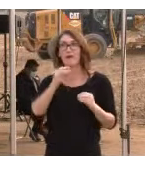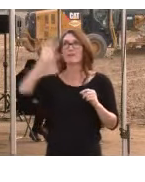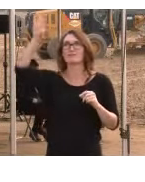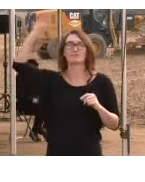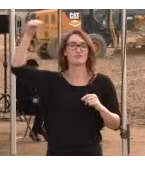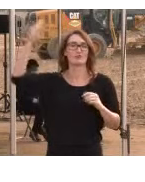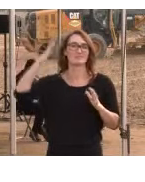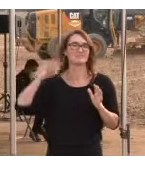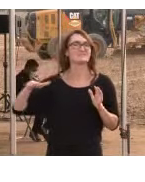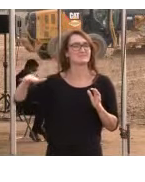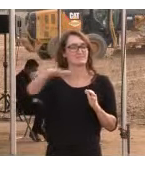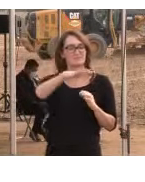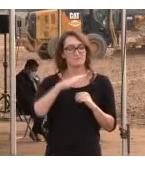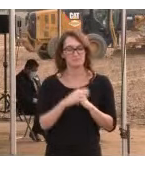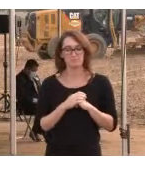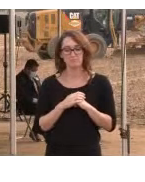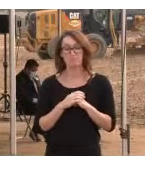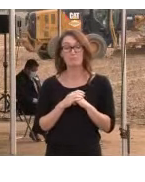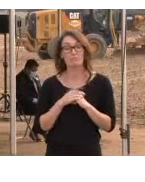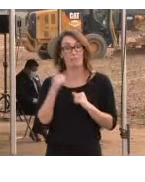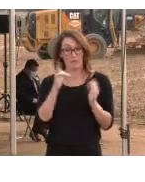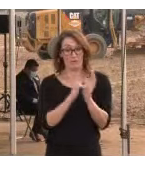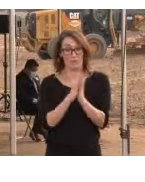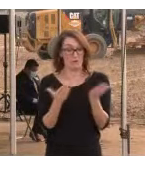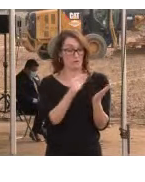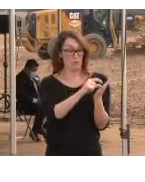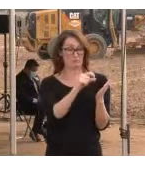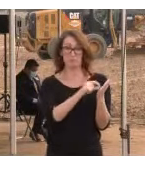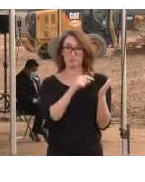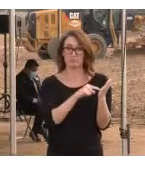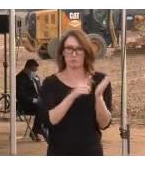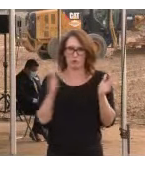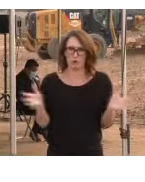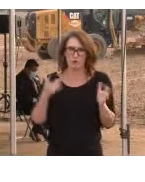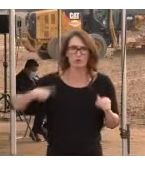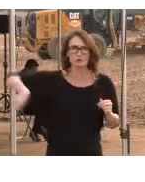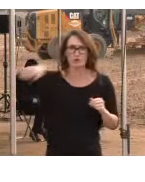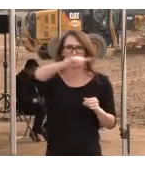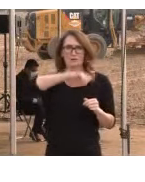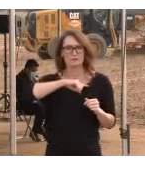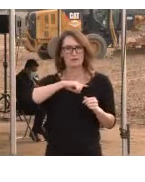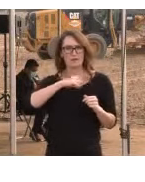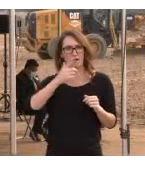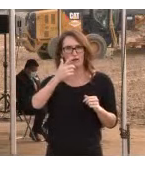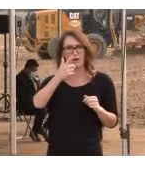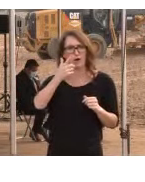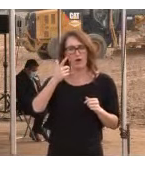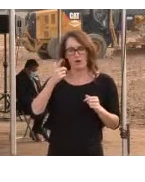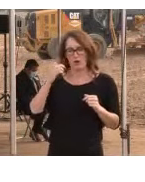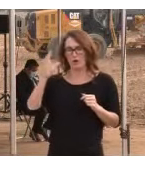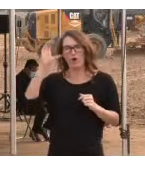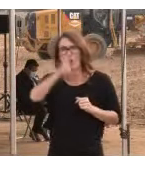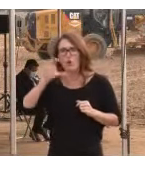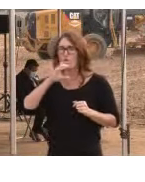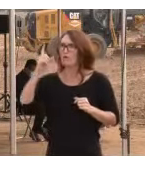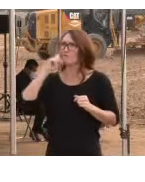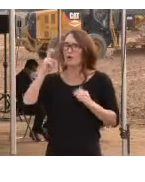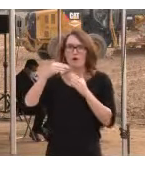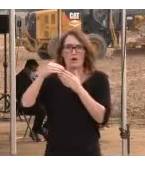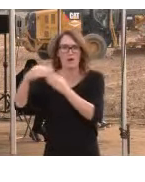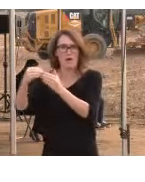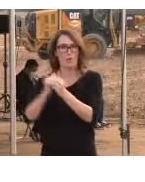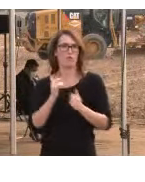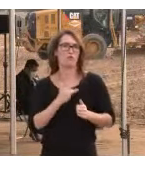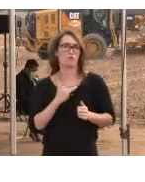grace. God, Scripture encourages us to seek instruction with our heart